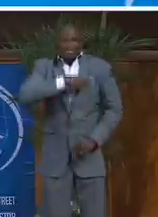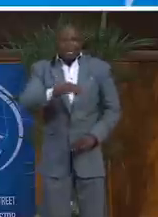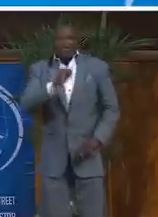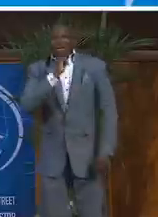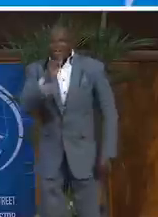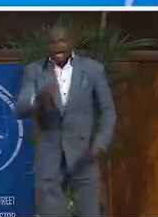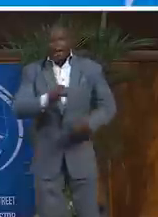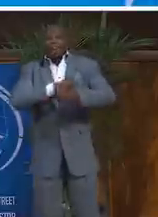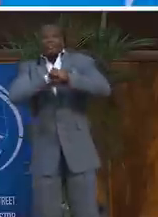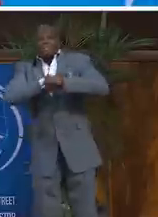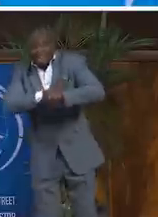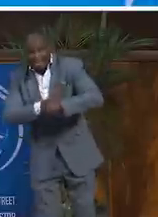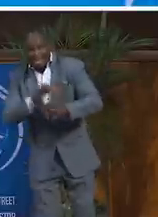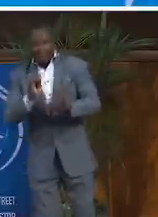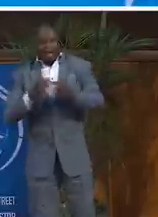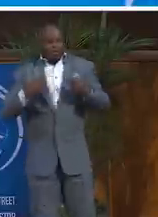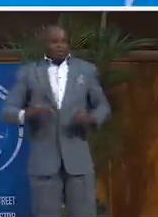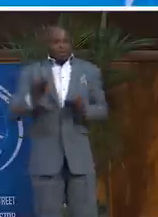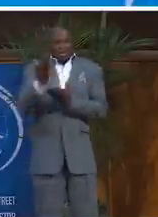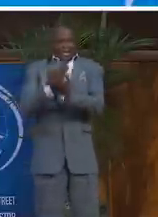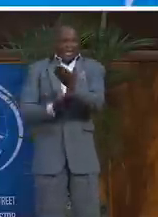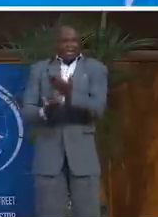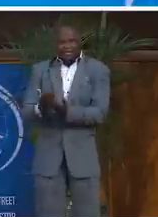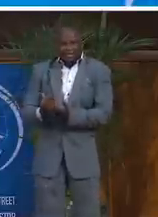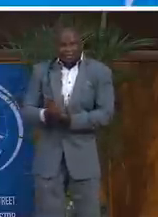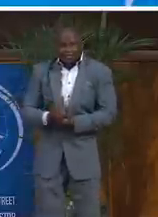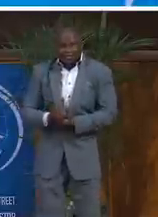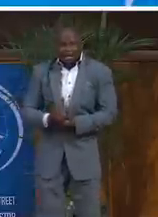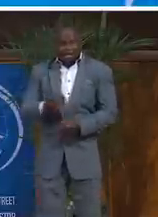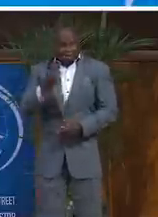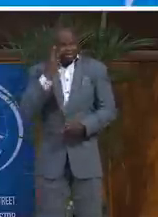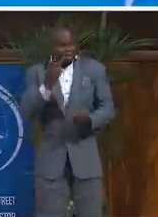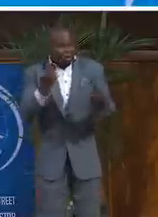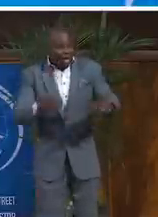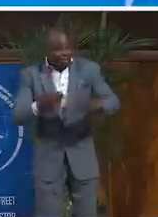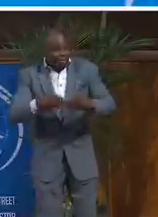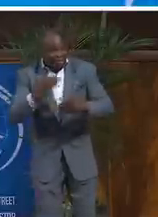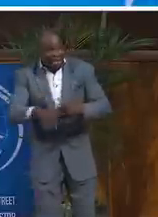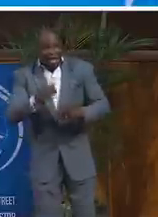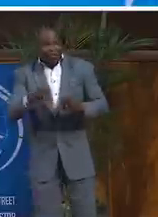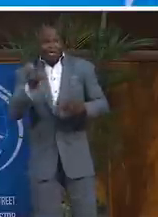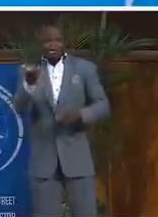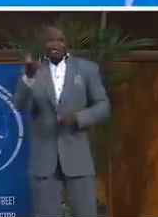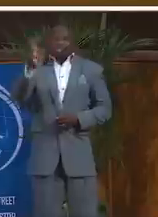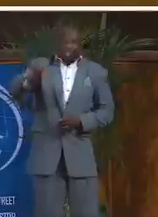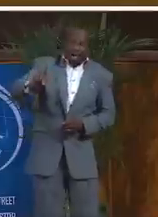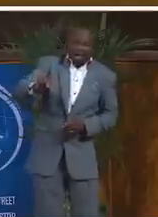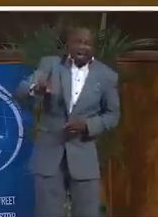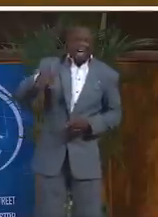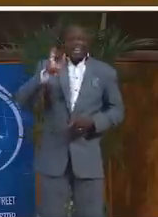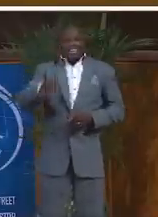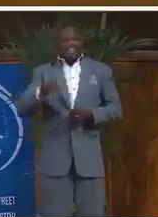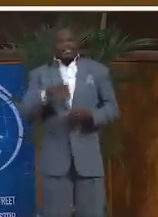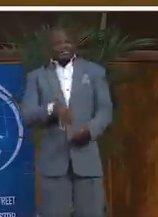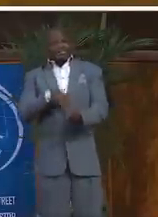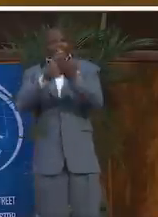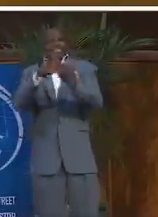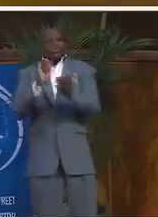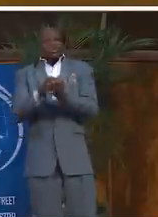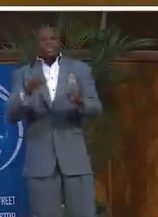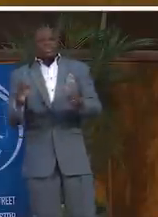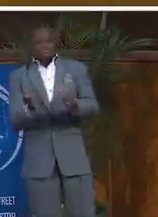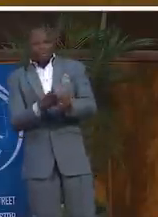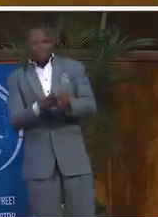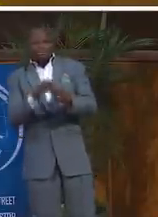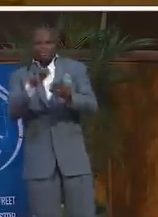not protected by human hands. So watch what happens when John is confronted with this